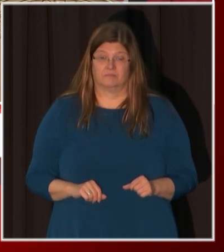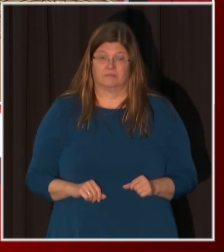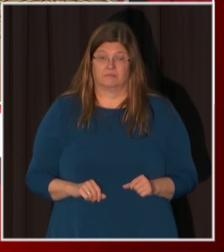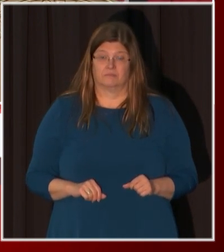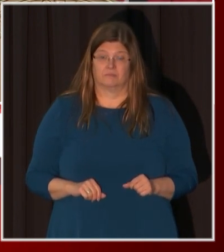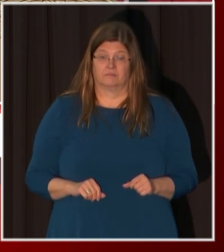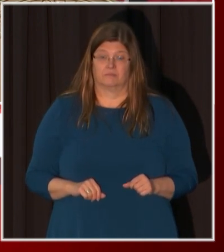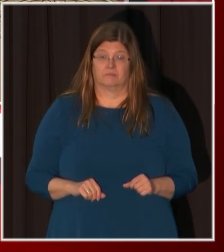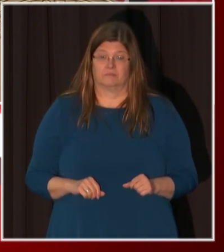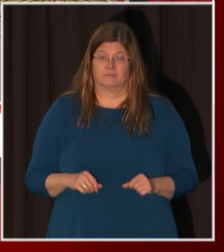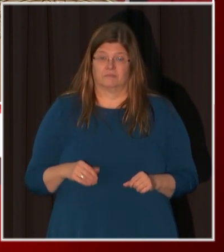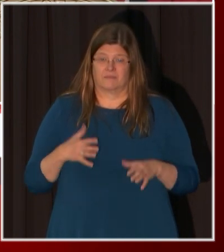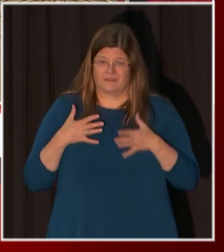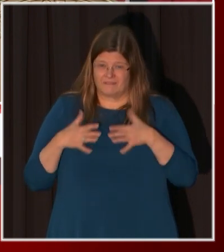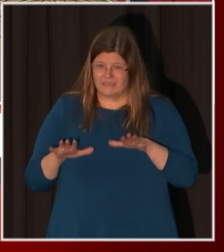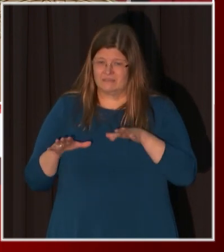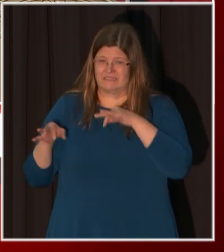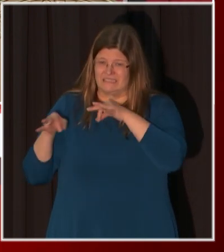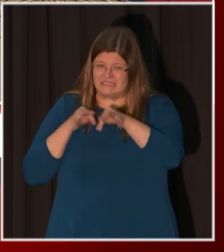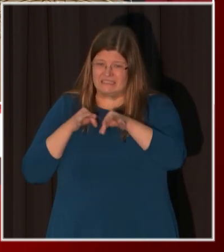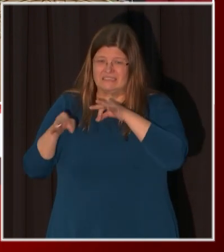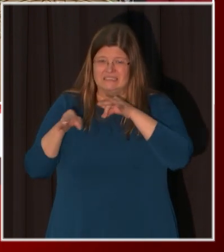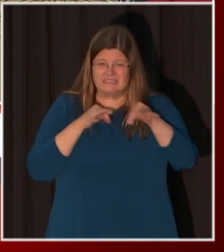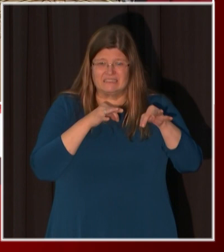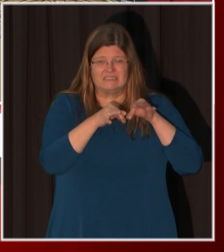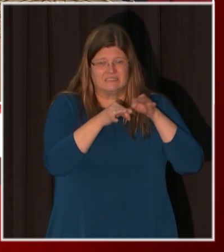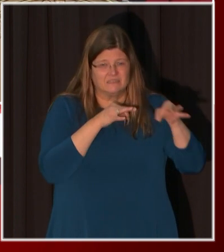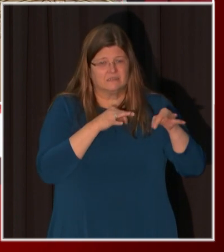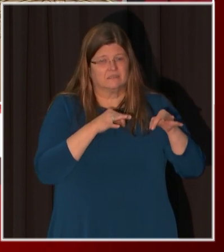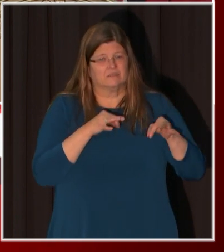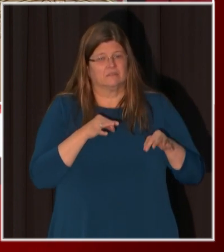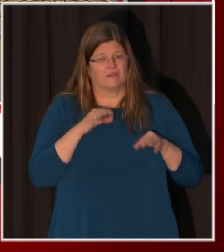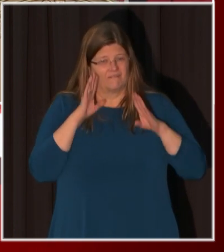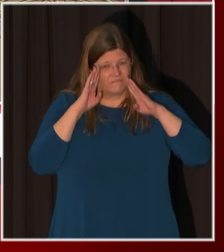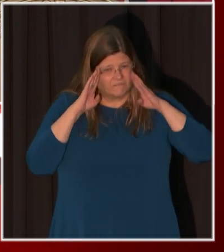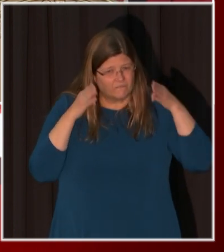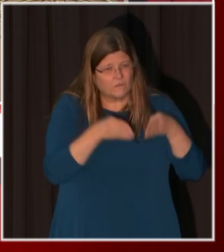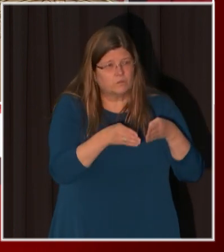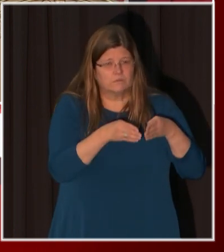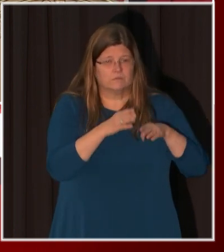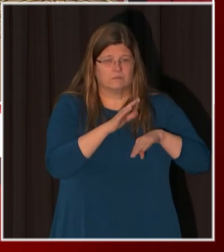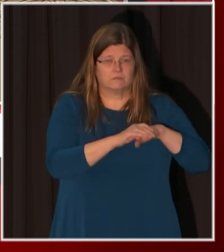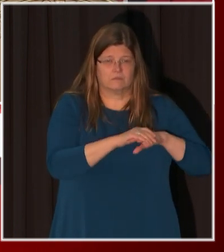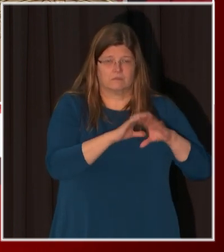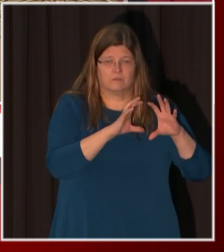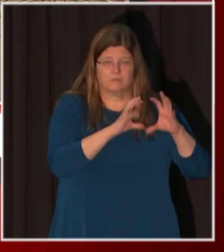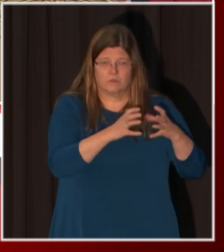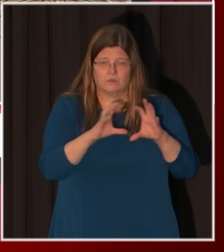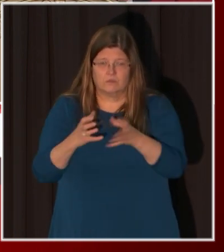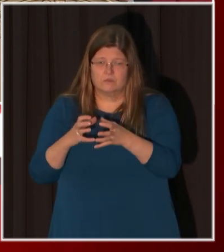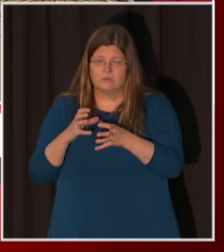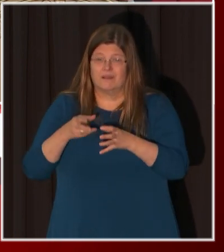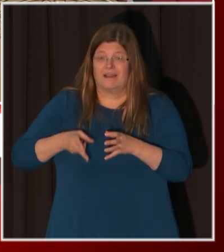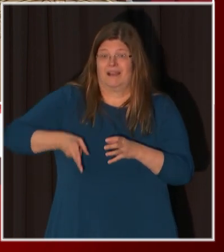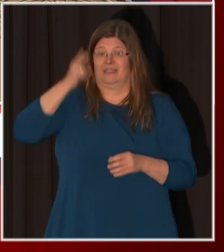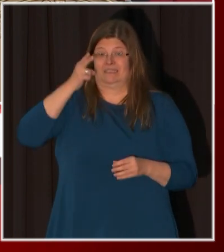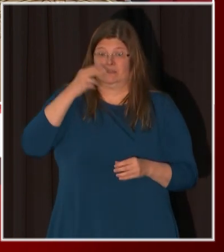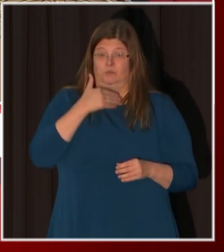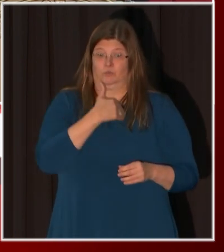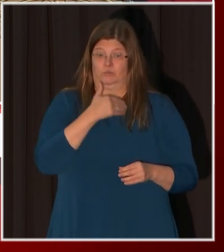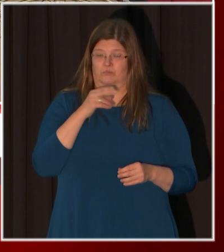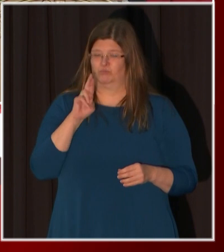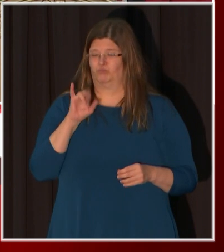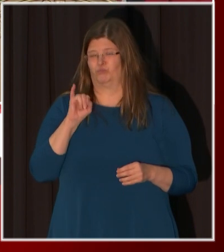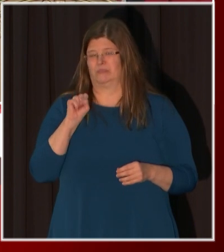previously about how we are focusing on vulnerable populations in Washington, D.C., and one